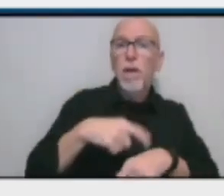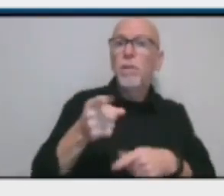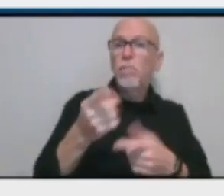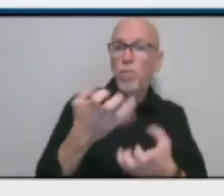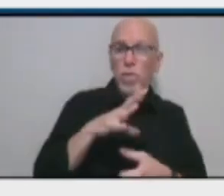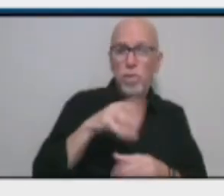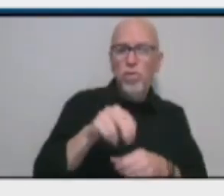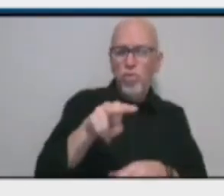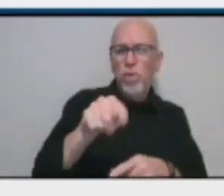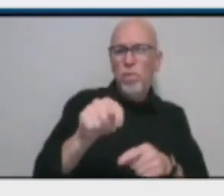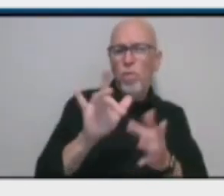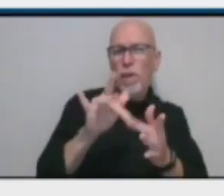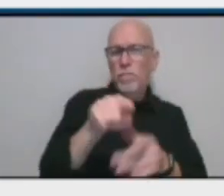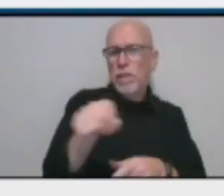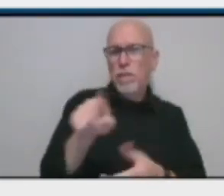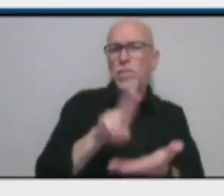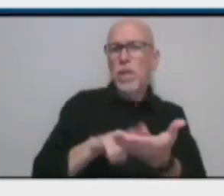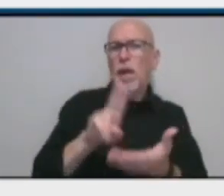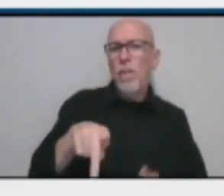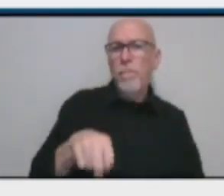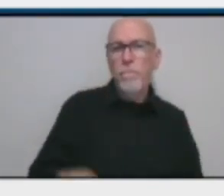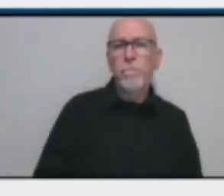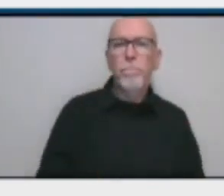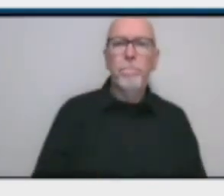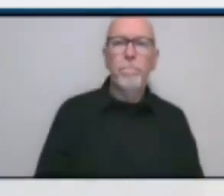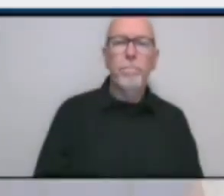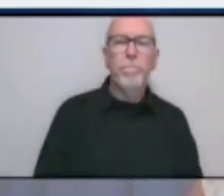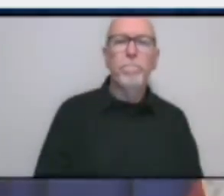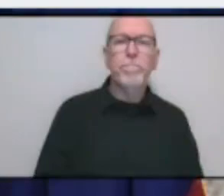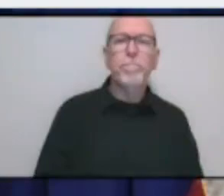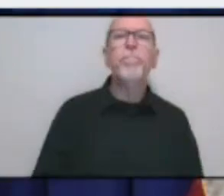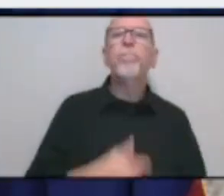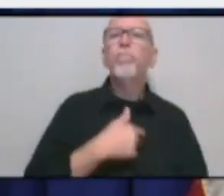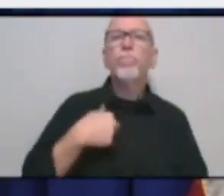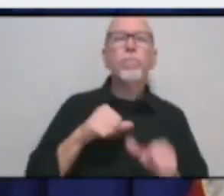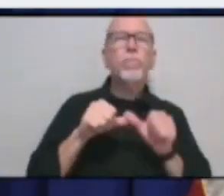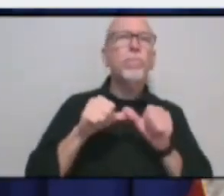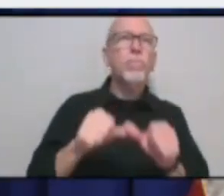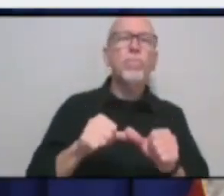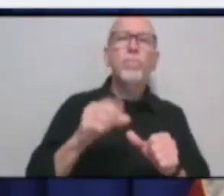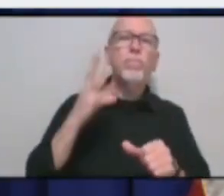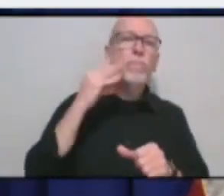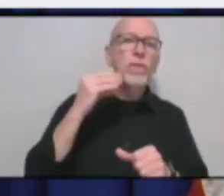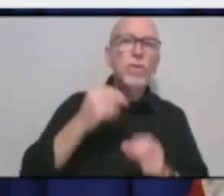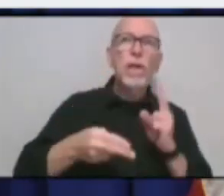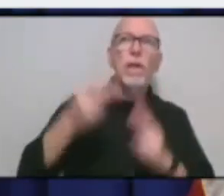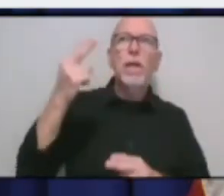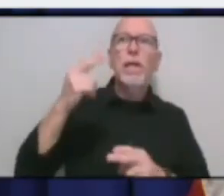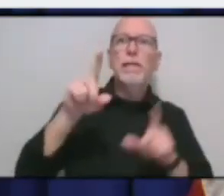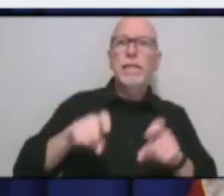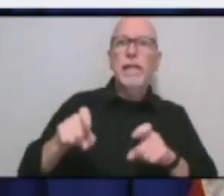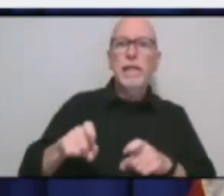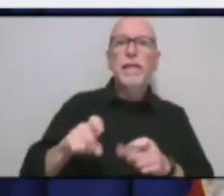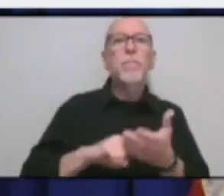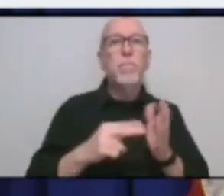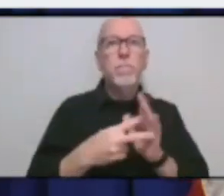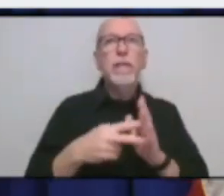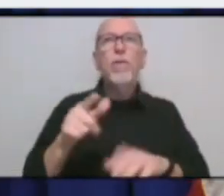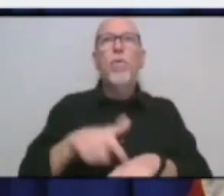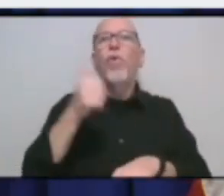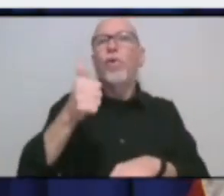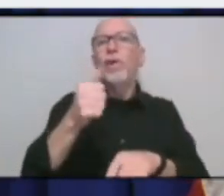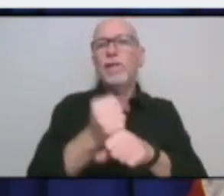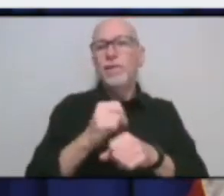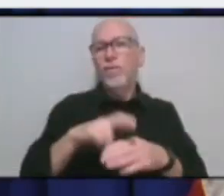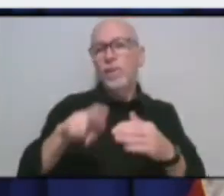that you see on the screen. We continue to experience high test volume, which is creating longer turnaround times for